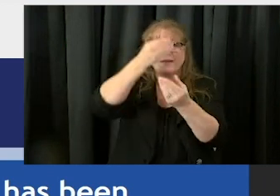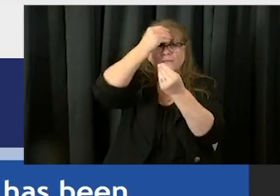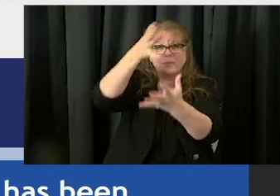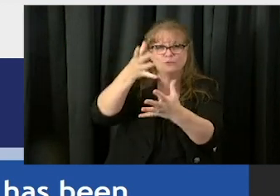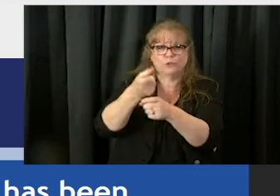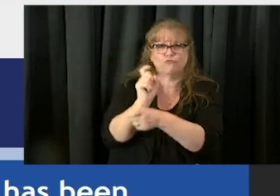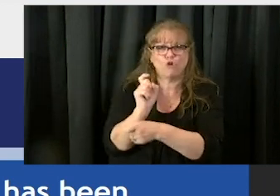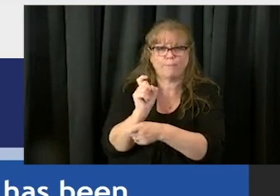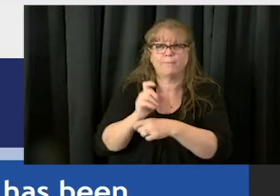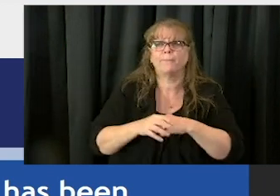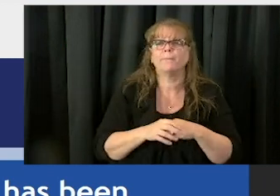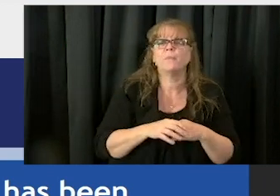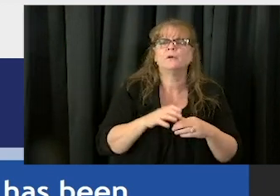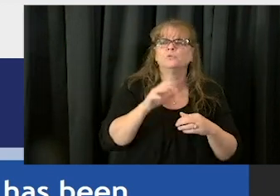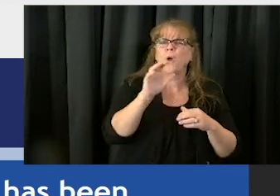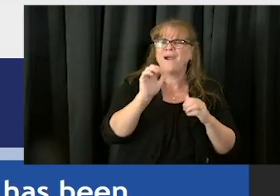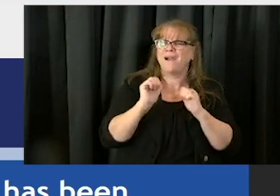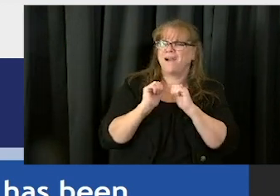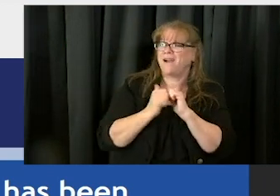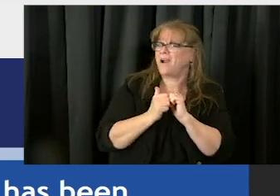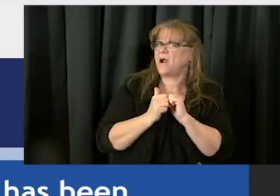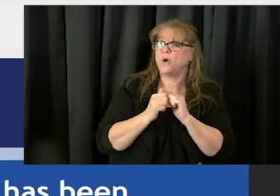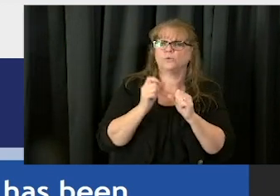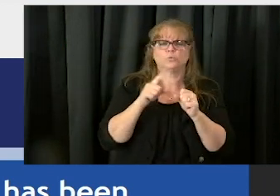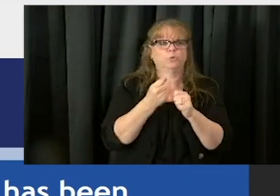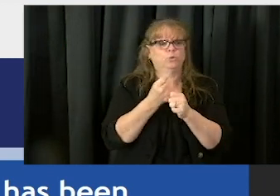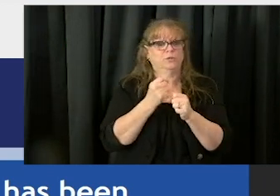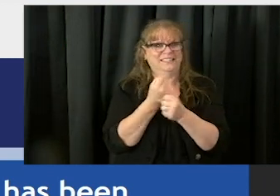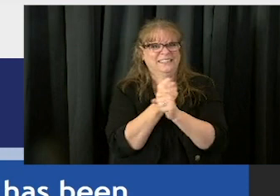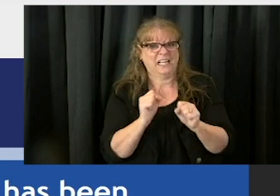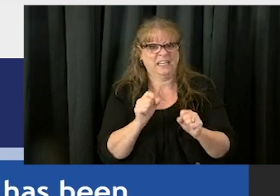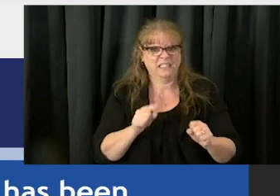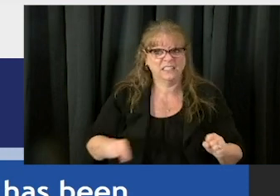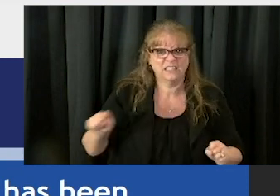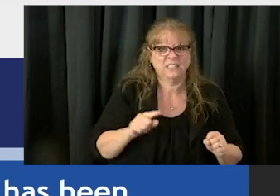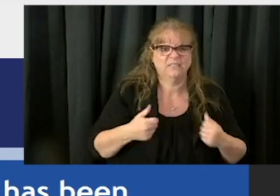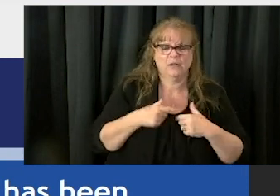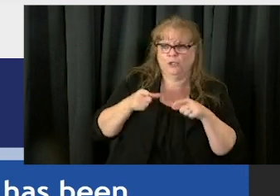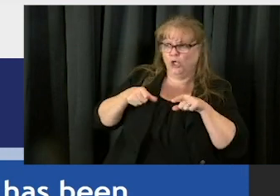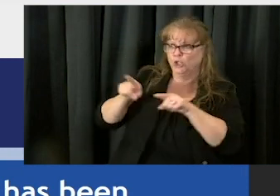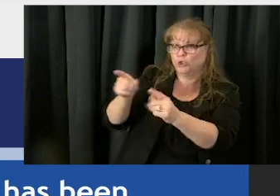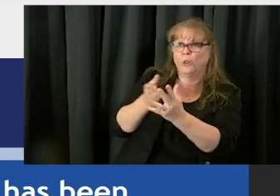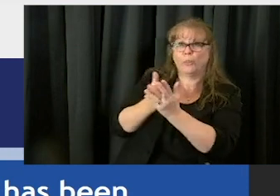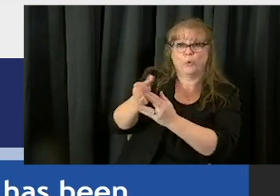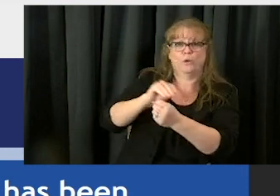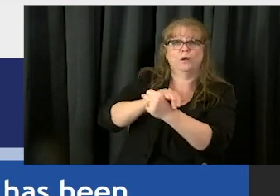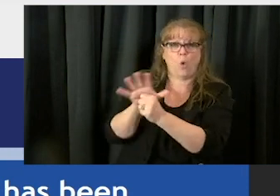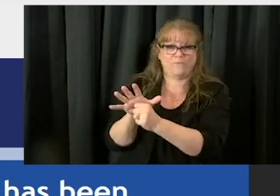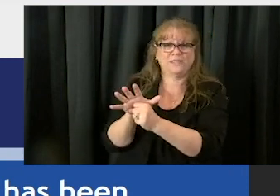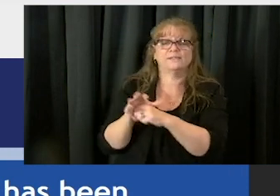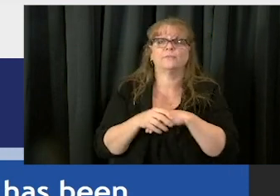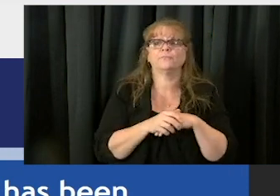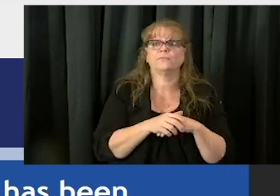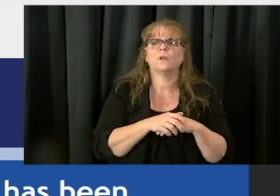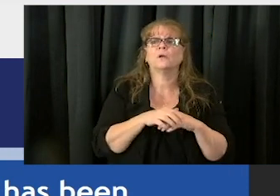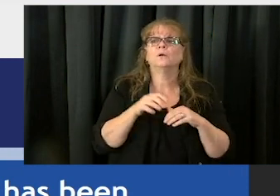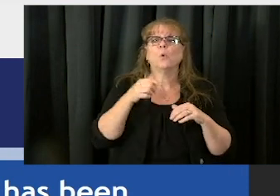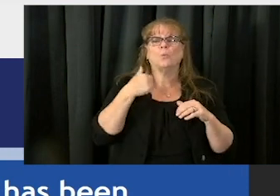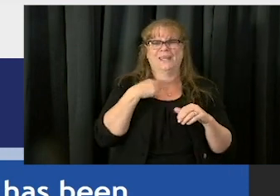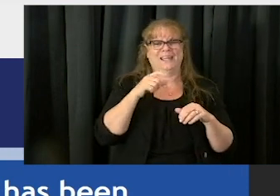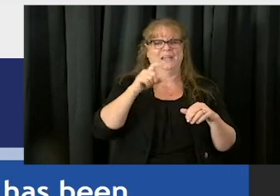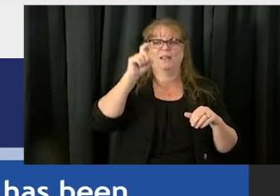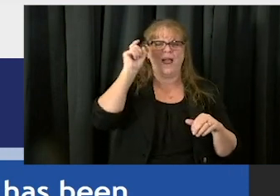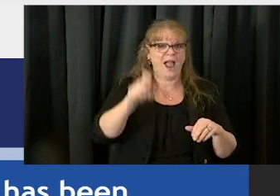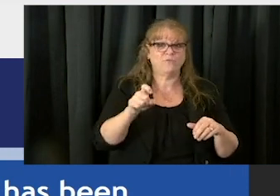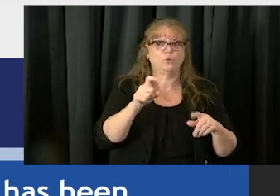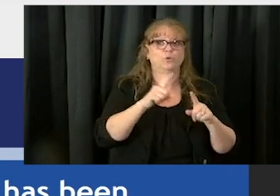as quickly as possible. And that's why we prioritize our highest risk healthcare workers. They're on the front lines day and night. If they're out on a quarantine, quality